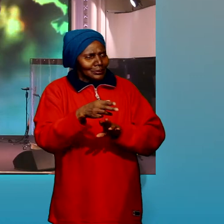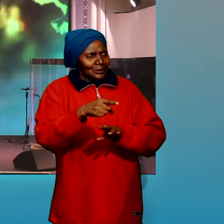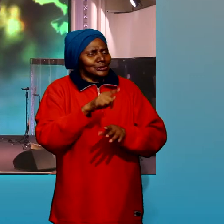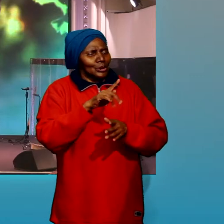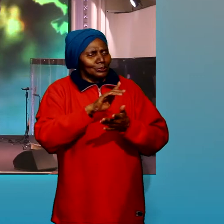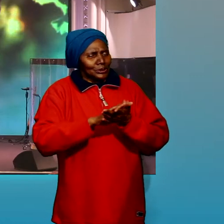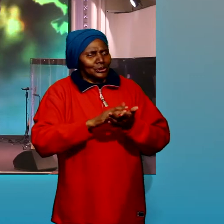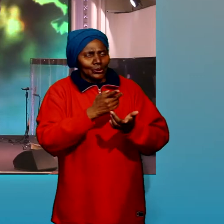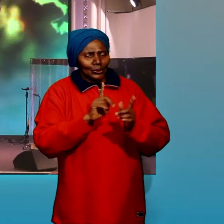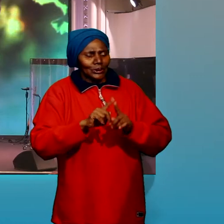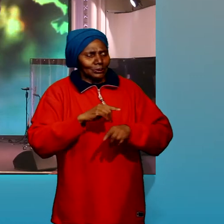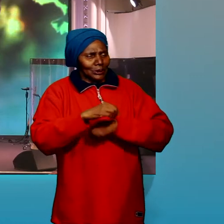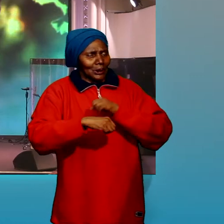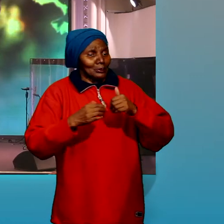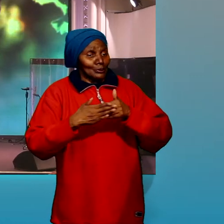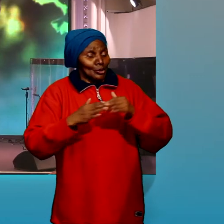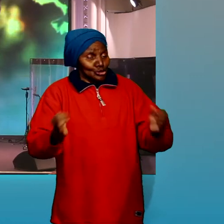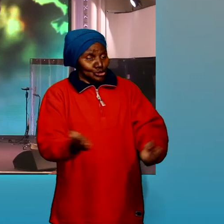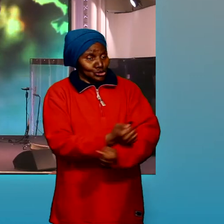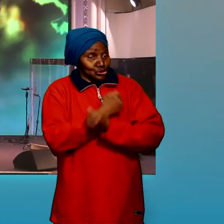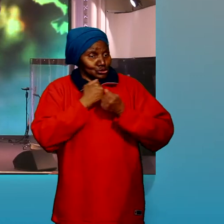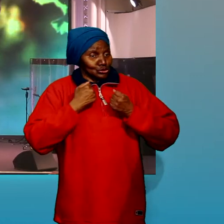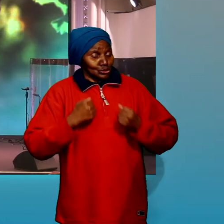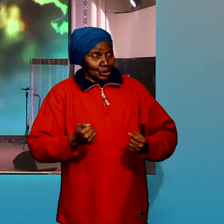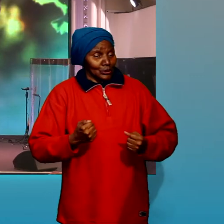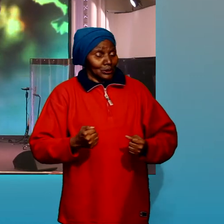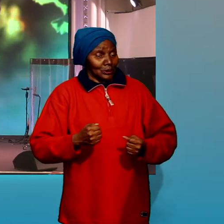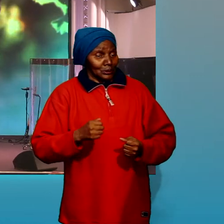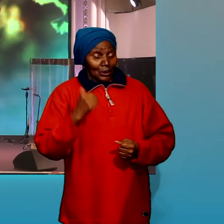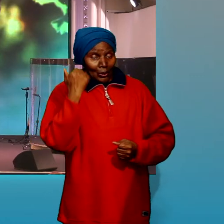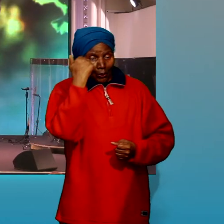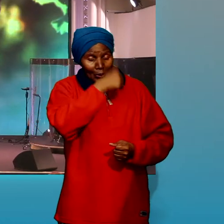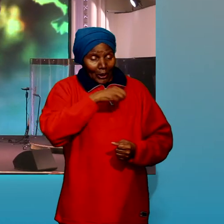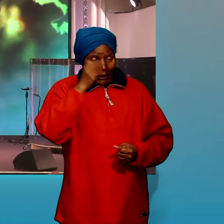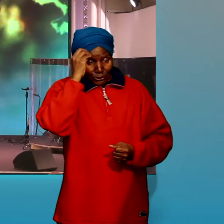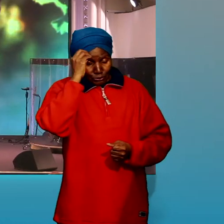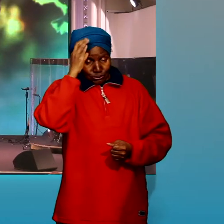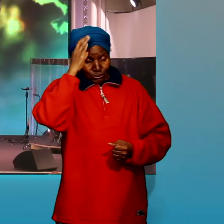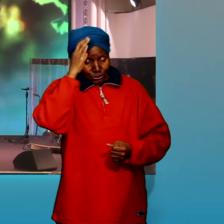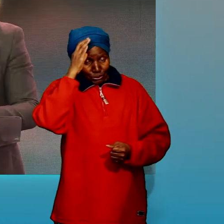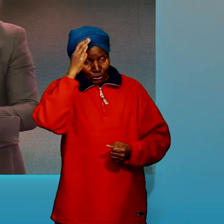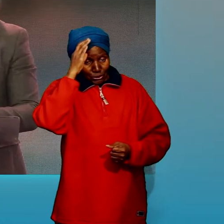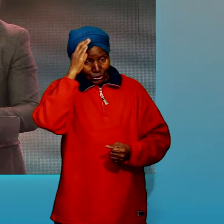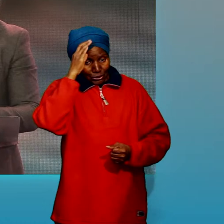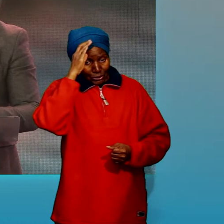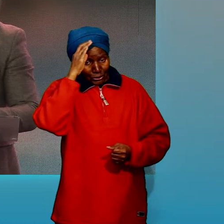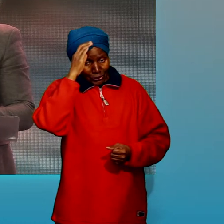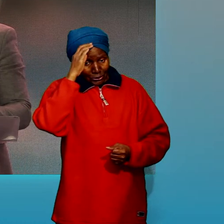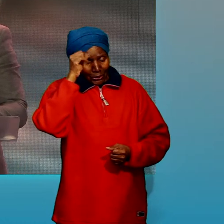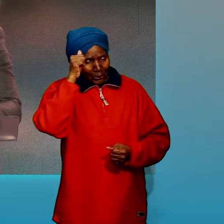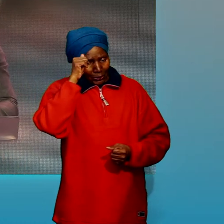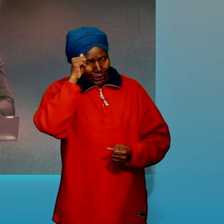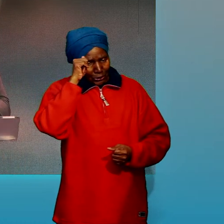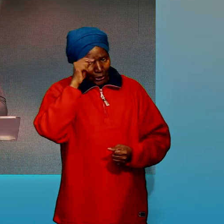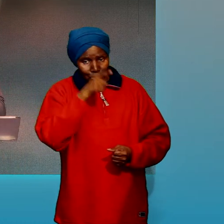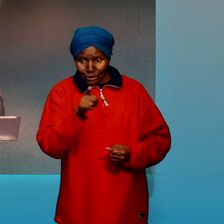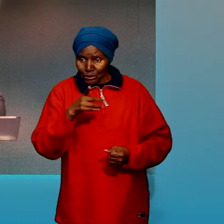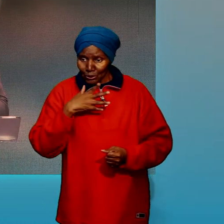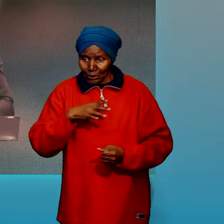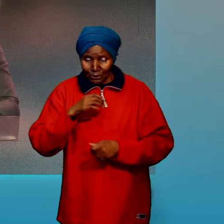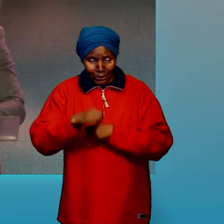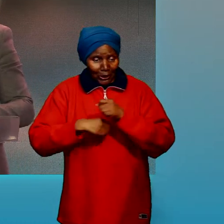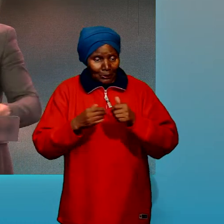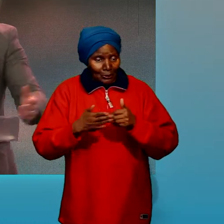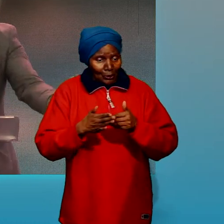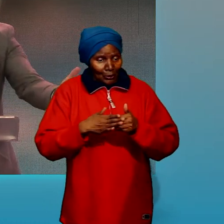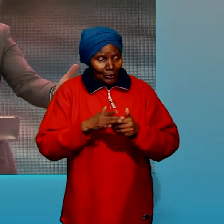the invitation to you tonight is, do you want to be more fruitful tonight? I believe it's an opportunity for each and